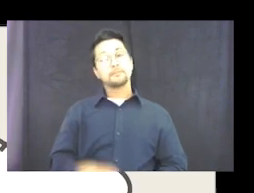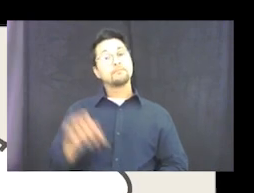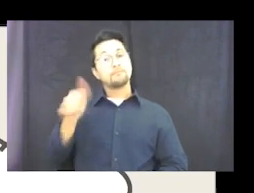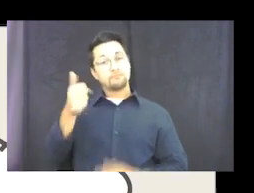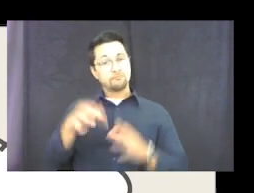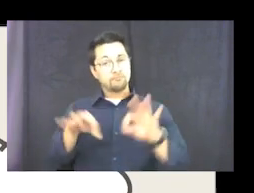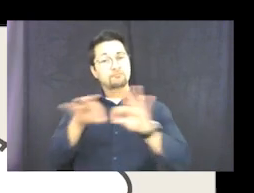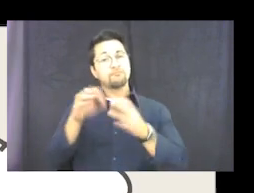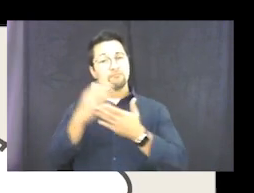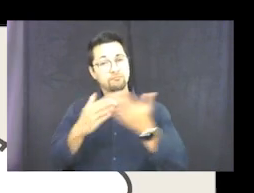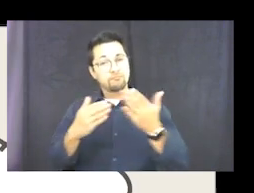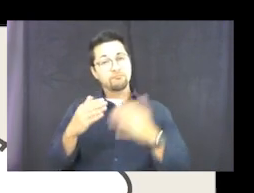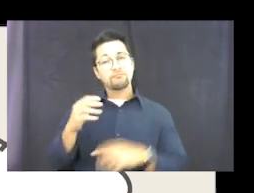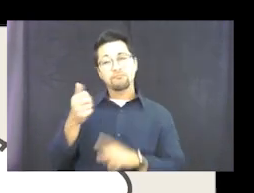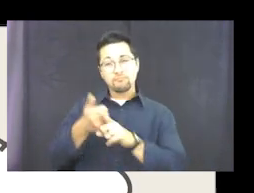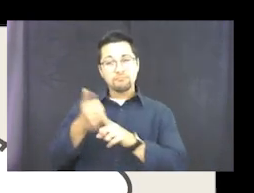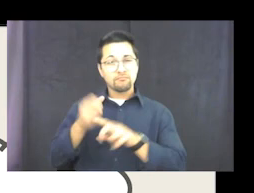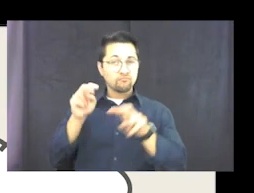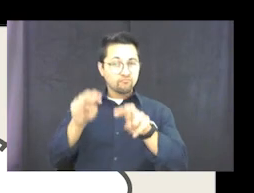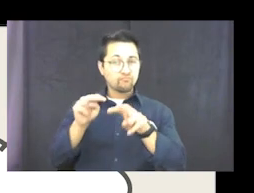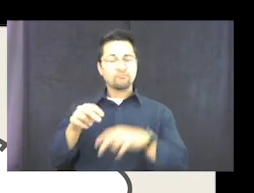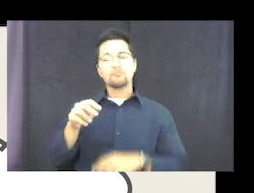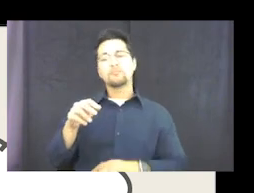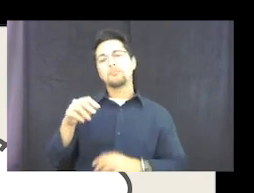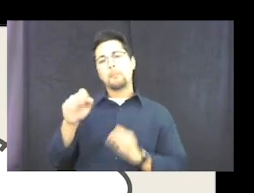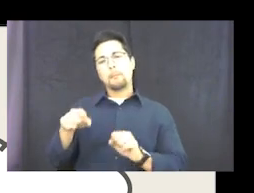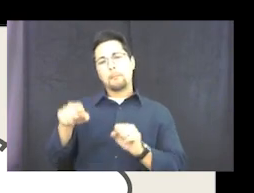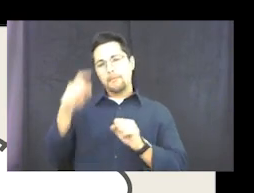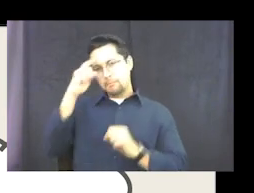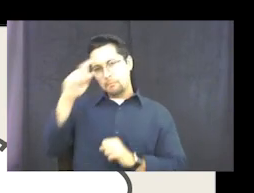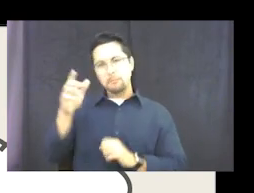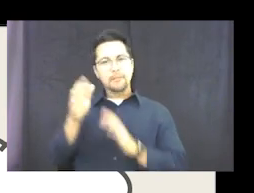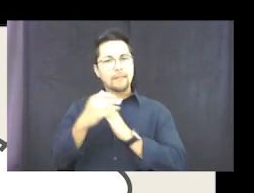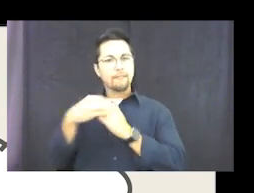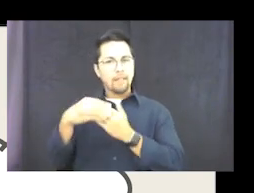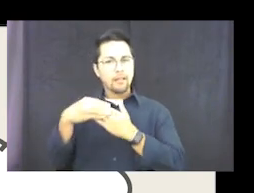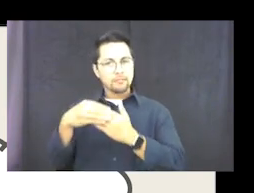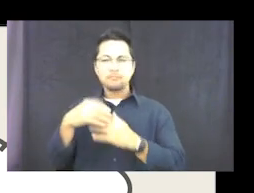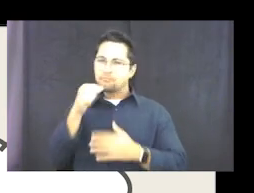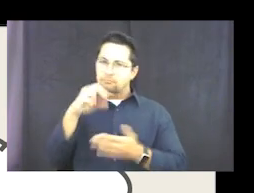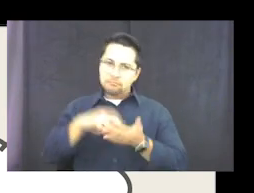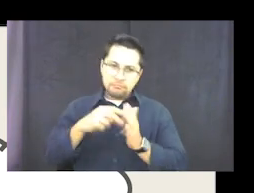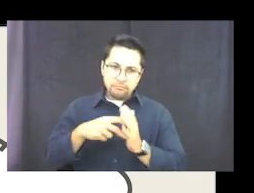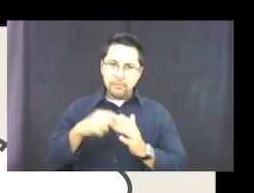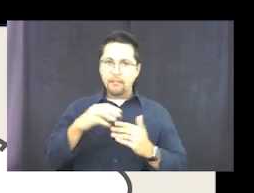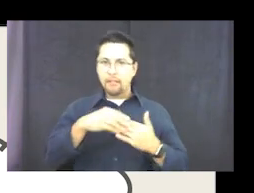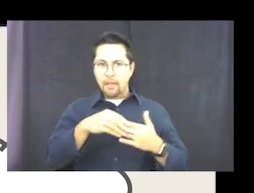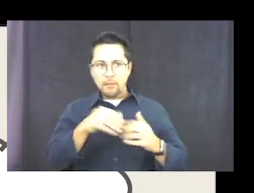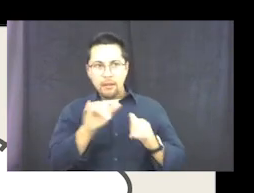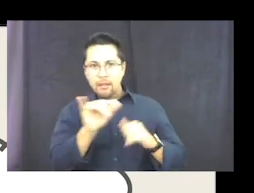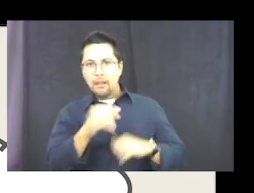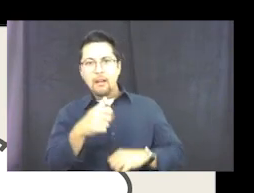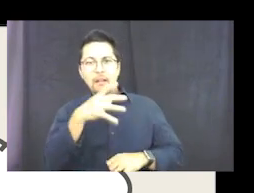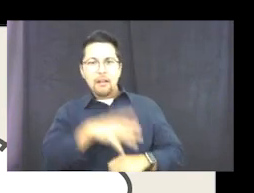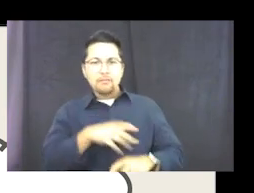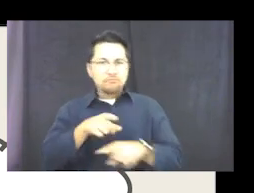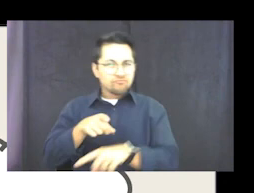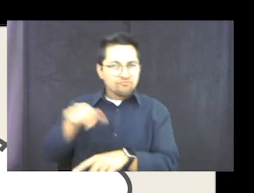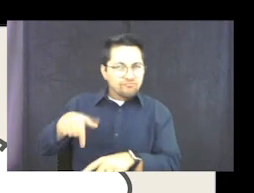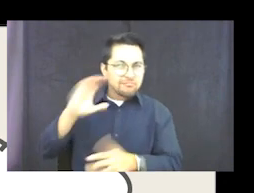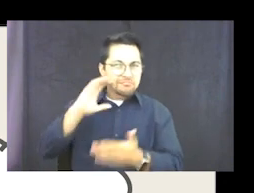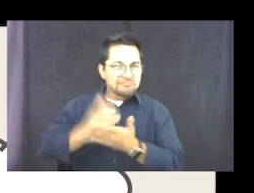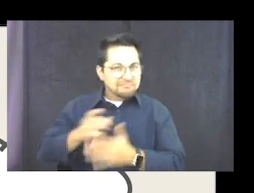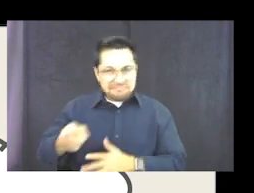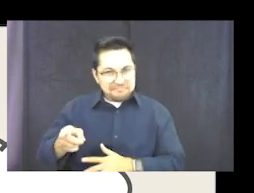Another important portion of self-regulation is the ability to be flexible. This does not mean the ability to be flexible like the lady in the lower right-hand corner